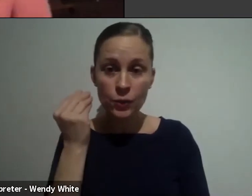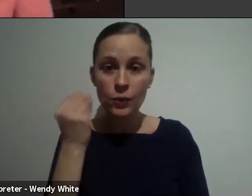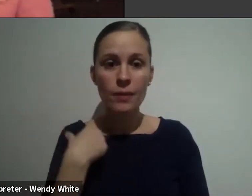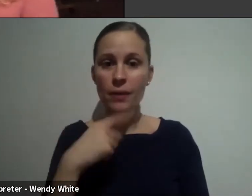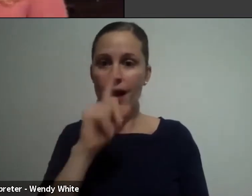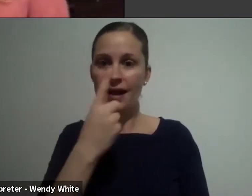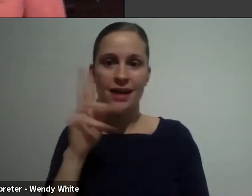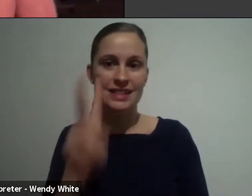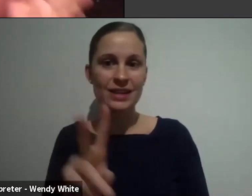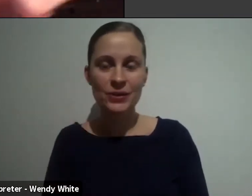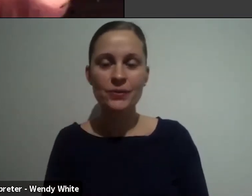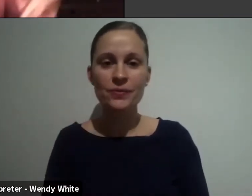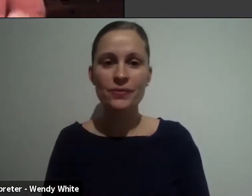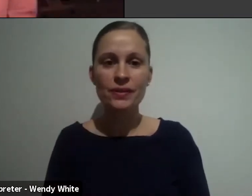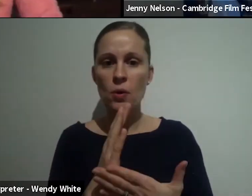yeah.